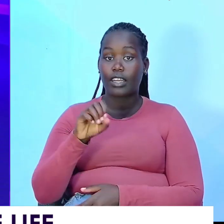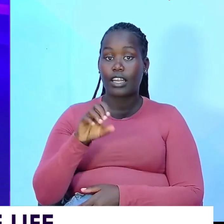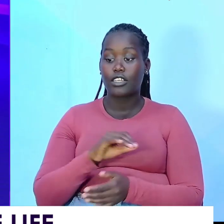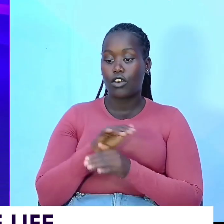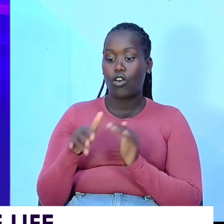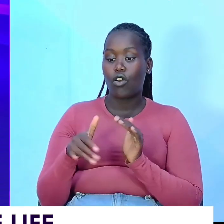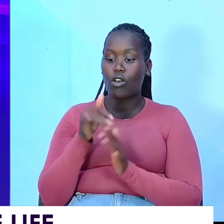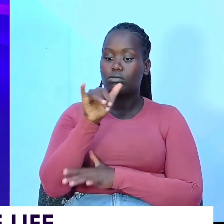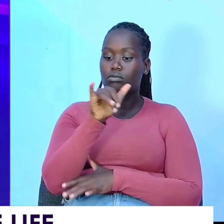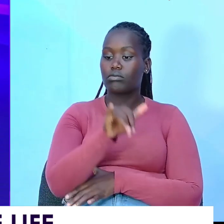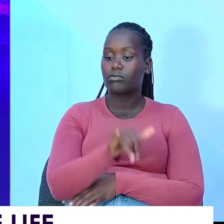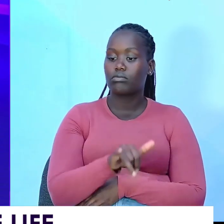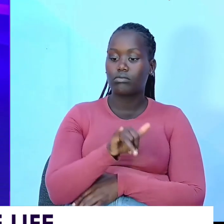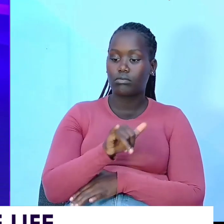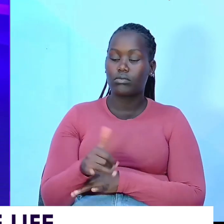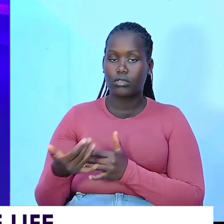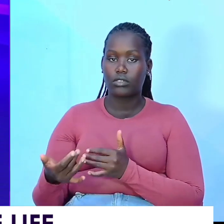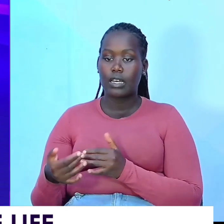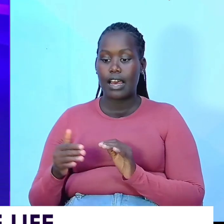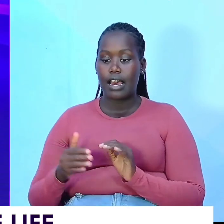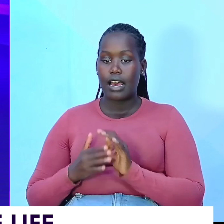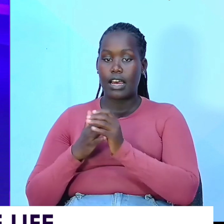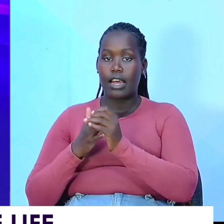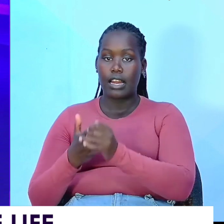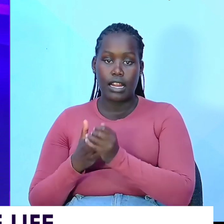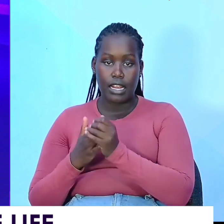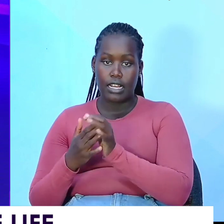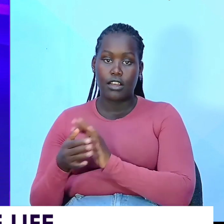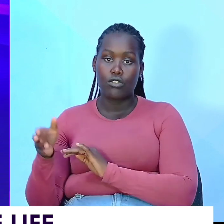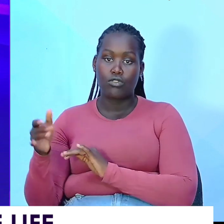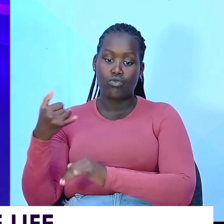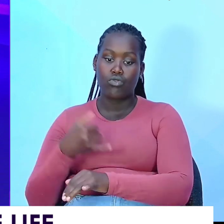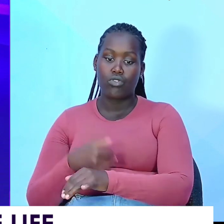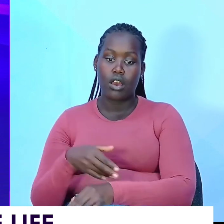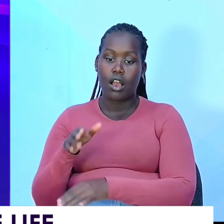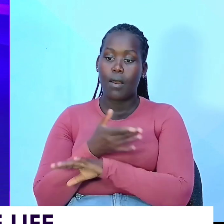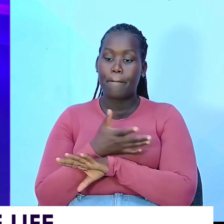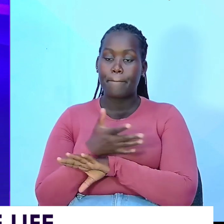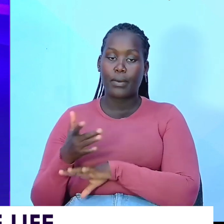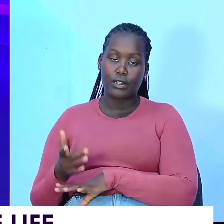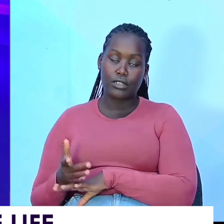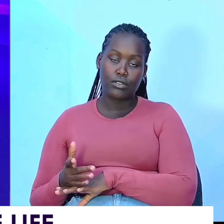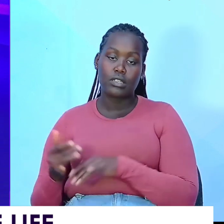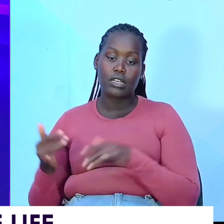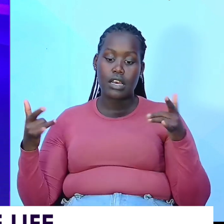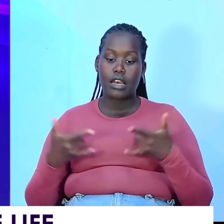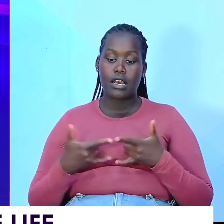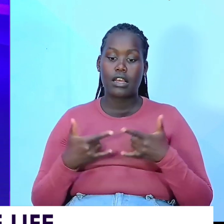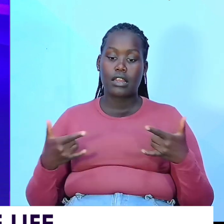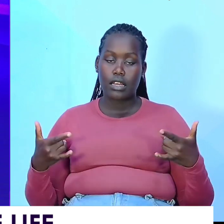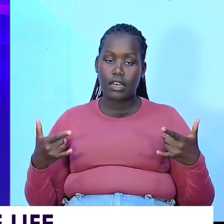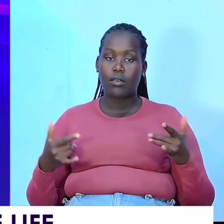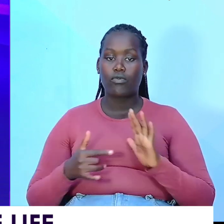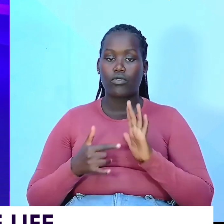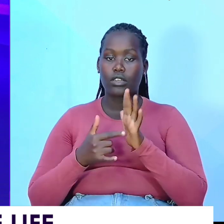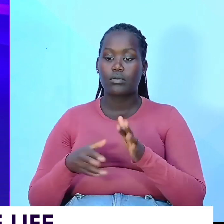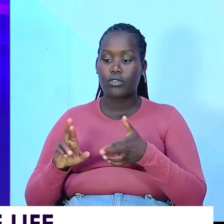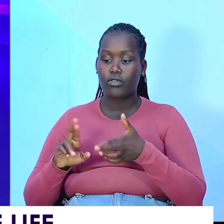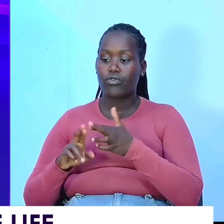that amount to substance abuse, and the gap, like you are relating it to